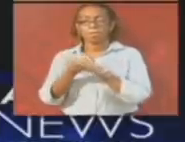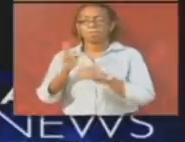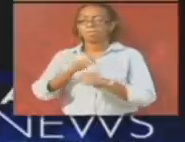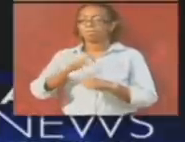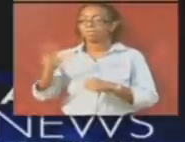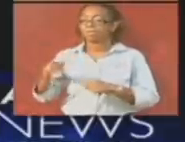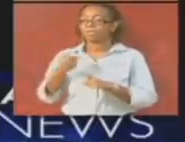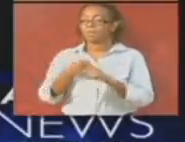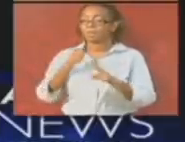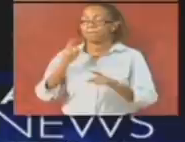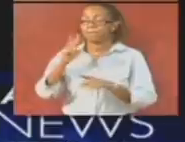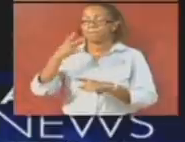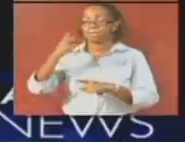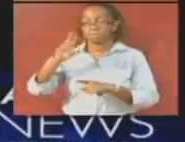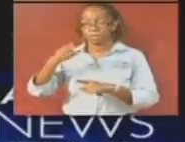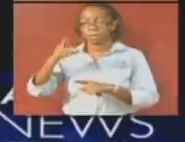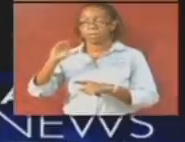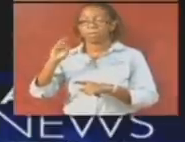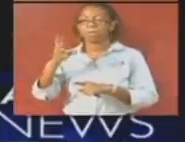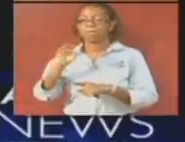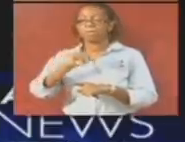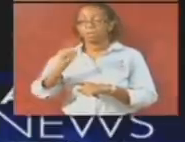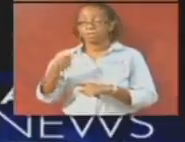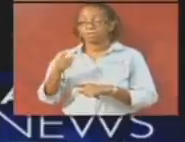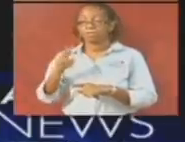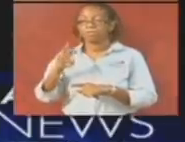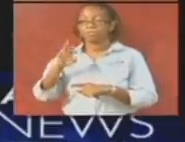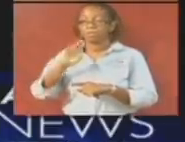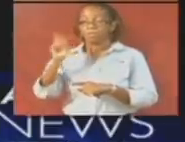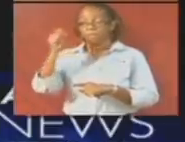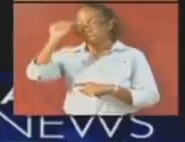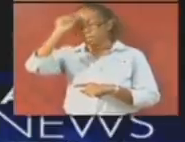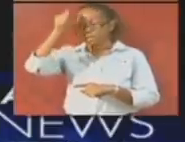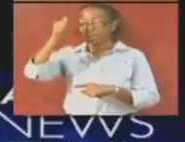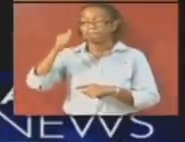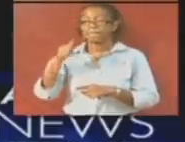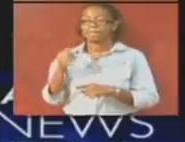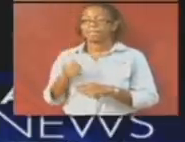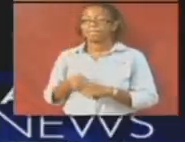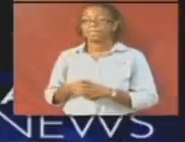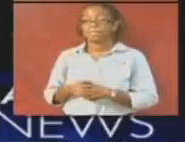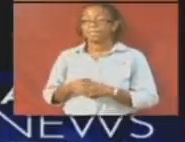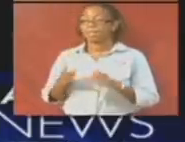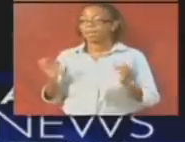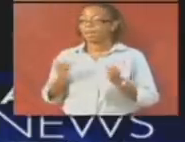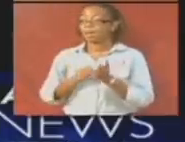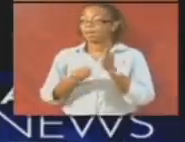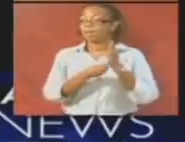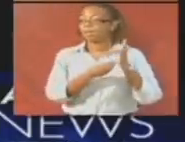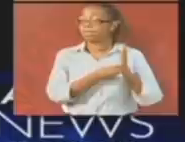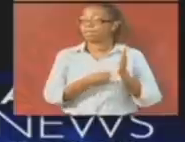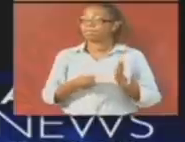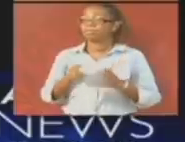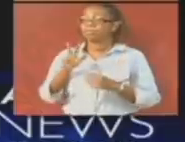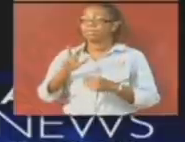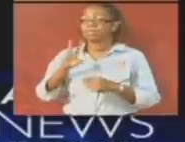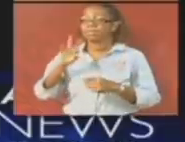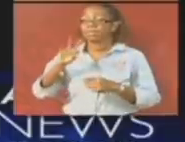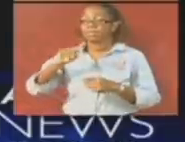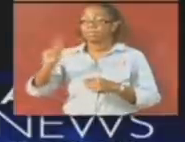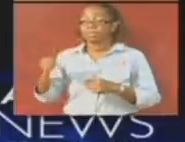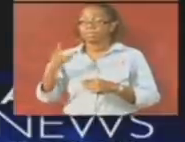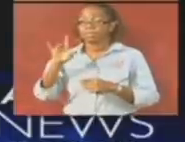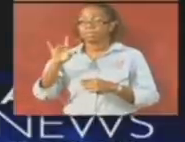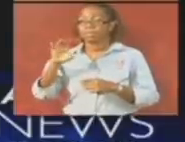COVAX, and the 40,000 from India, and we divide it by 2, we get 37,800. And I see to date, we have